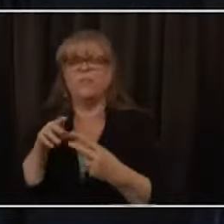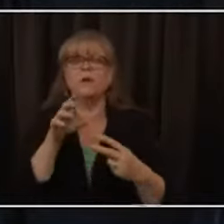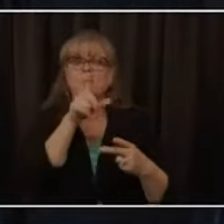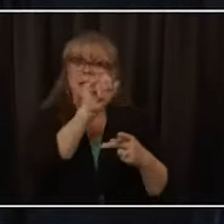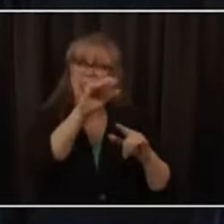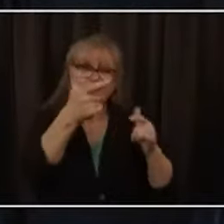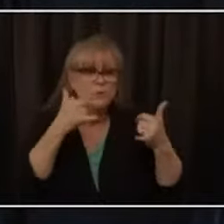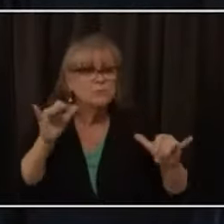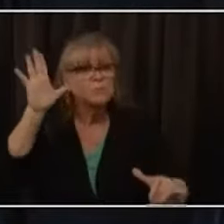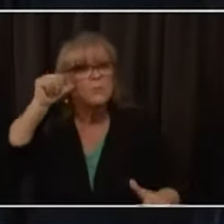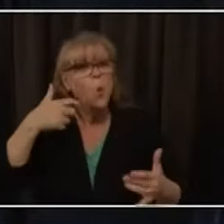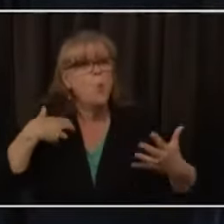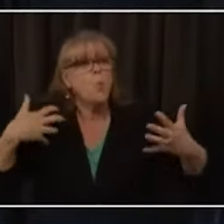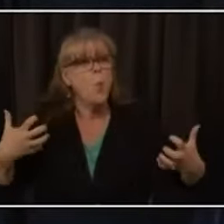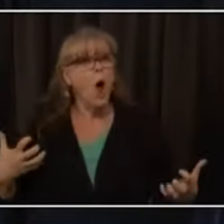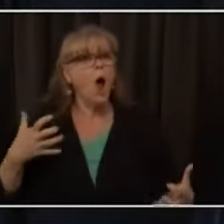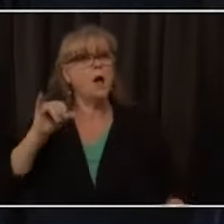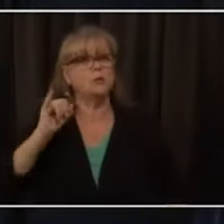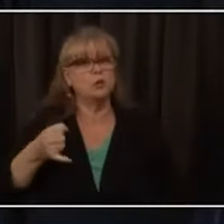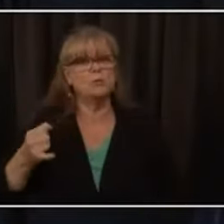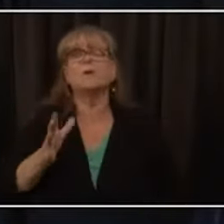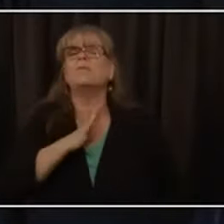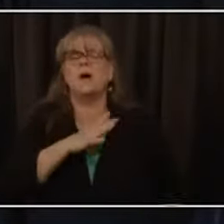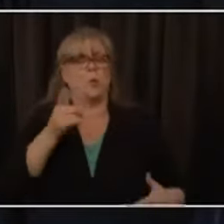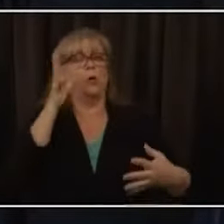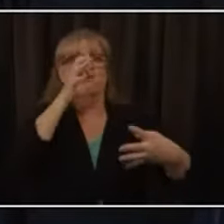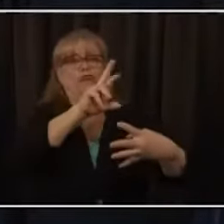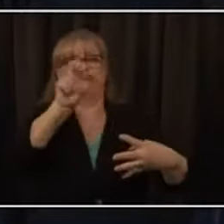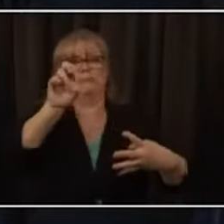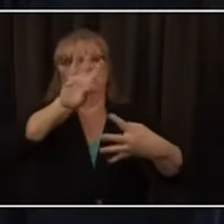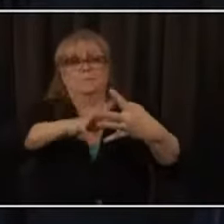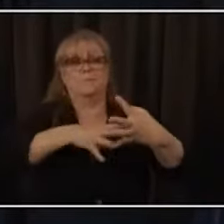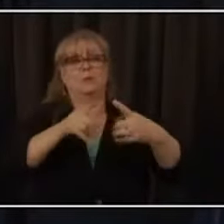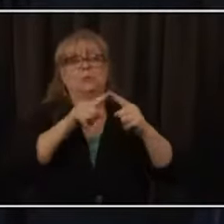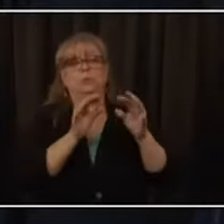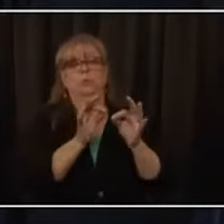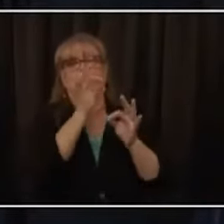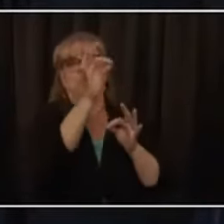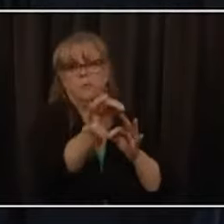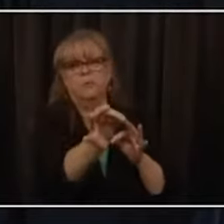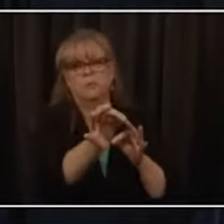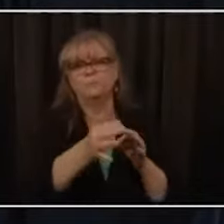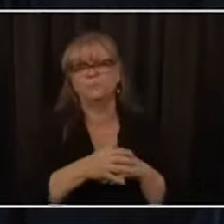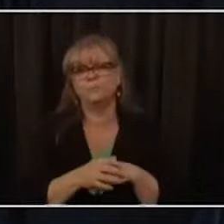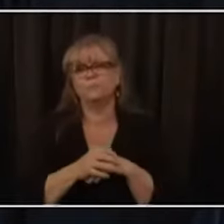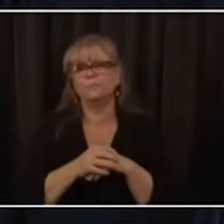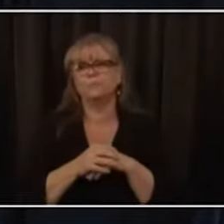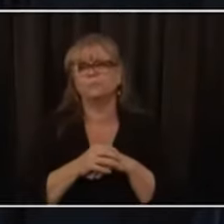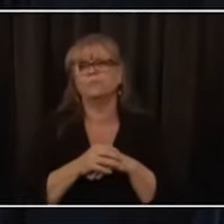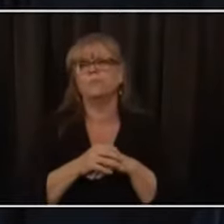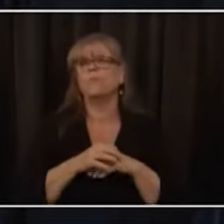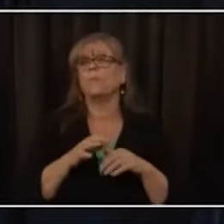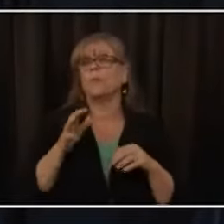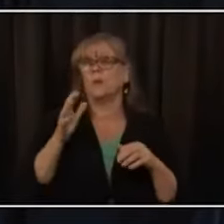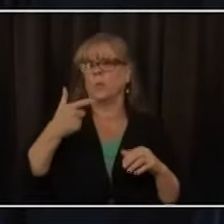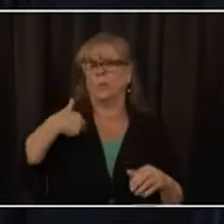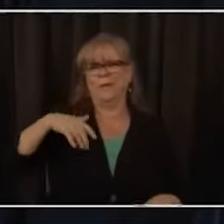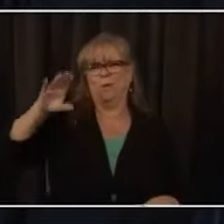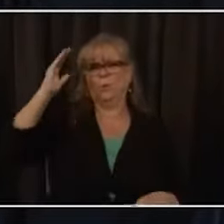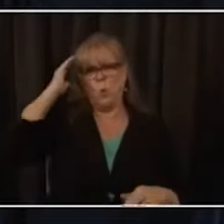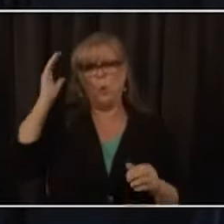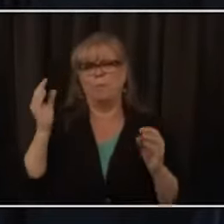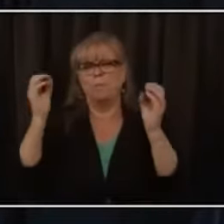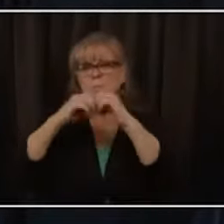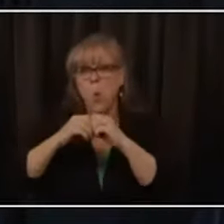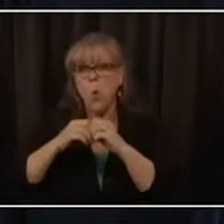too long. All we know at this point is it's likely to be days, not weeks. We might know more after the review from the Advisory Committee on Immunization